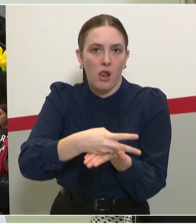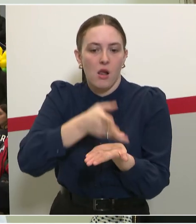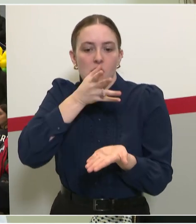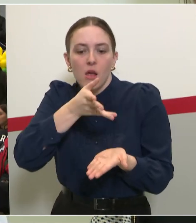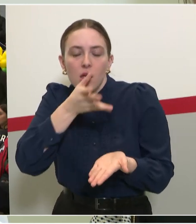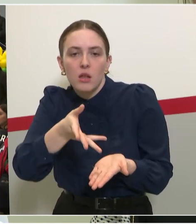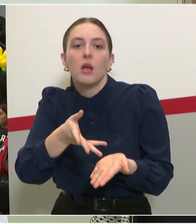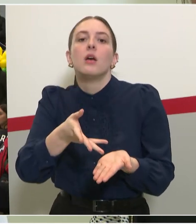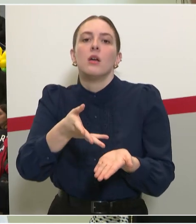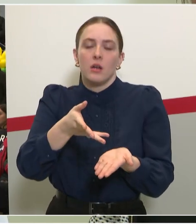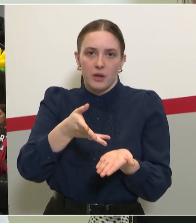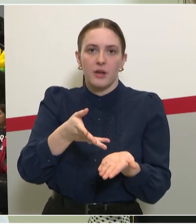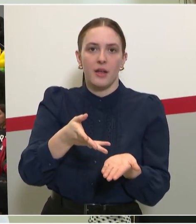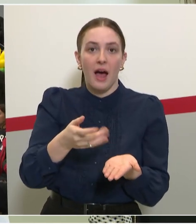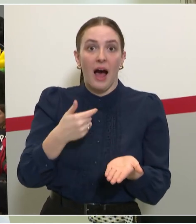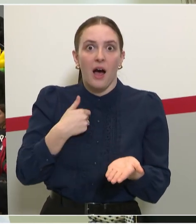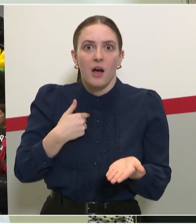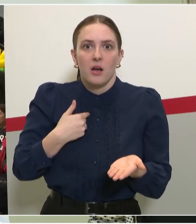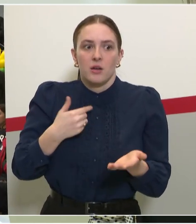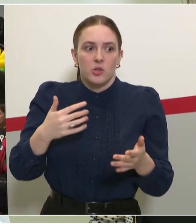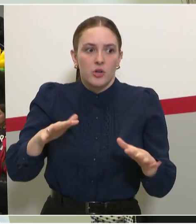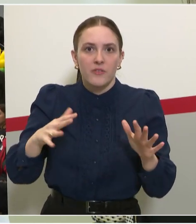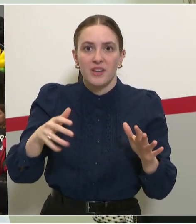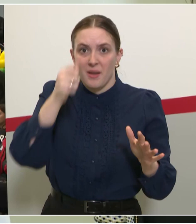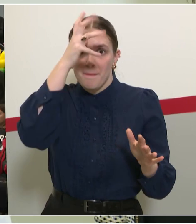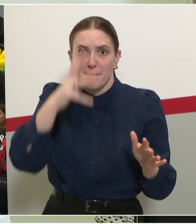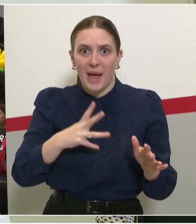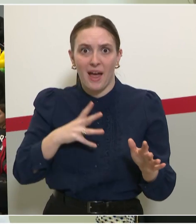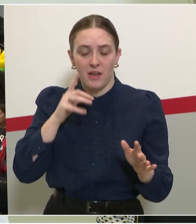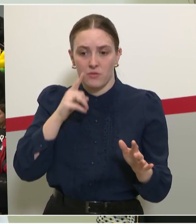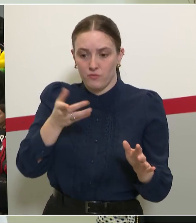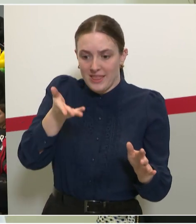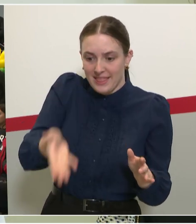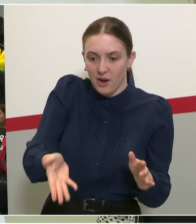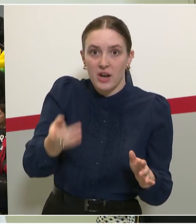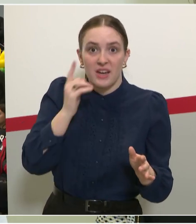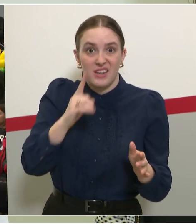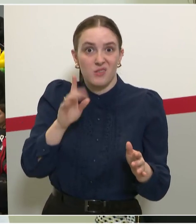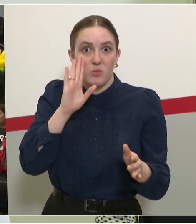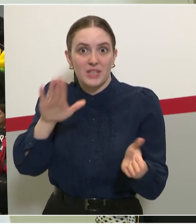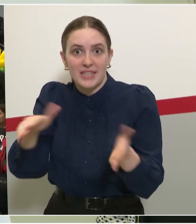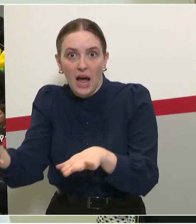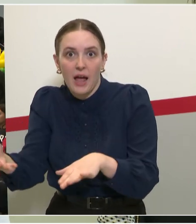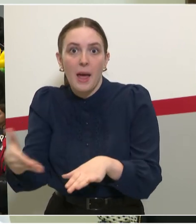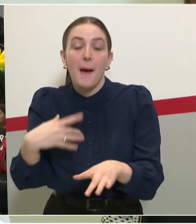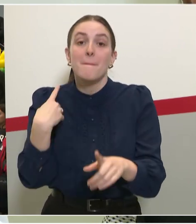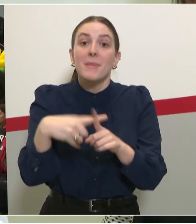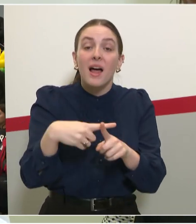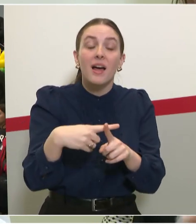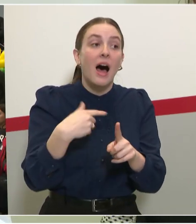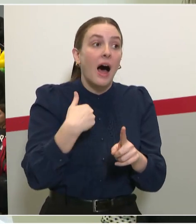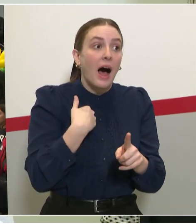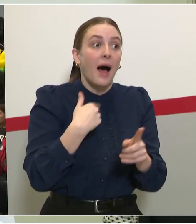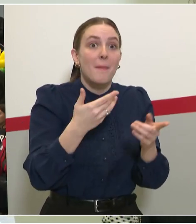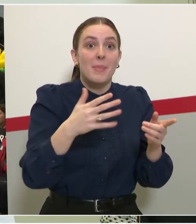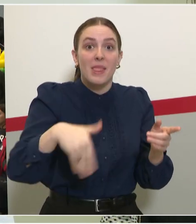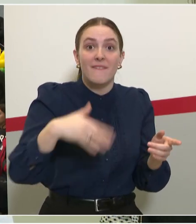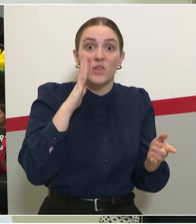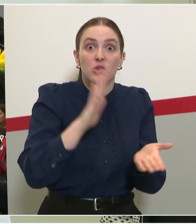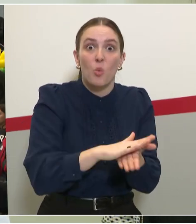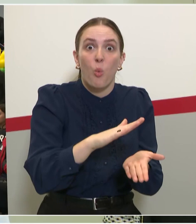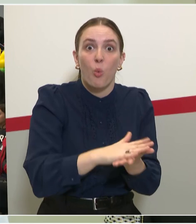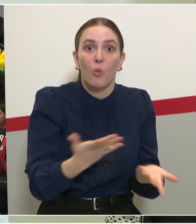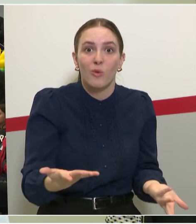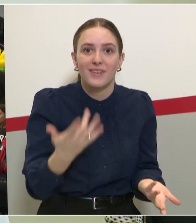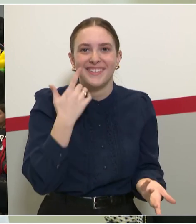was. A man was dying right in front of me. I was going to be late to school, and I